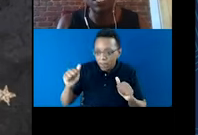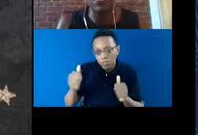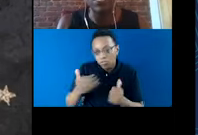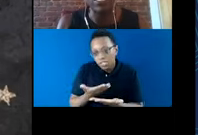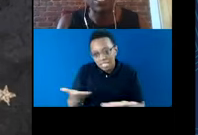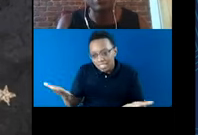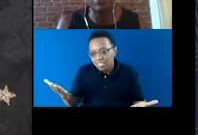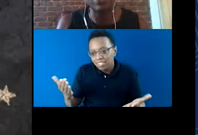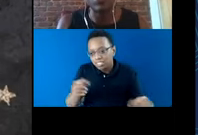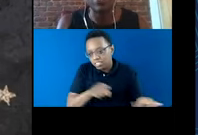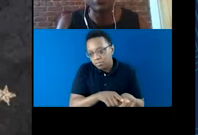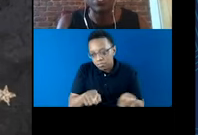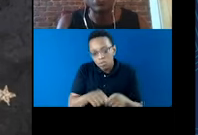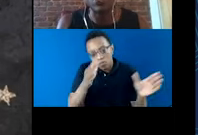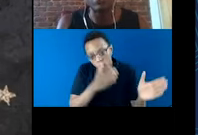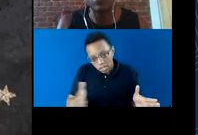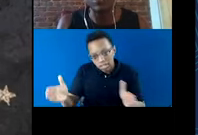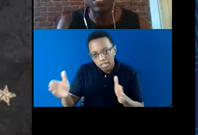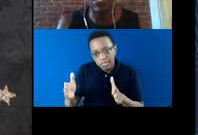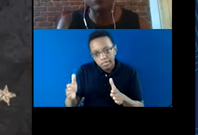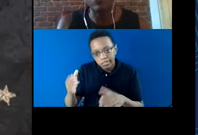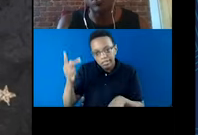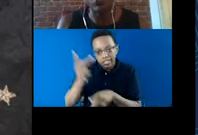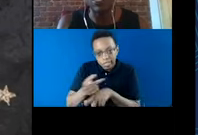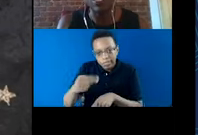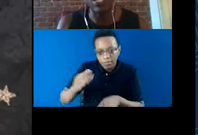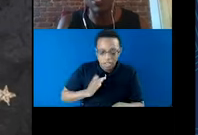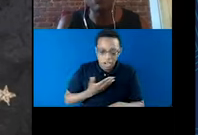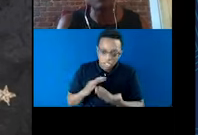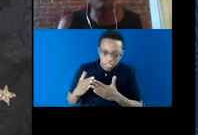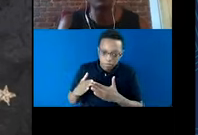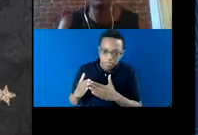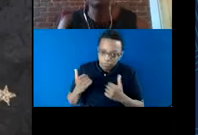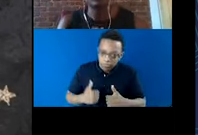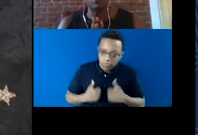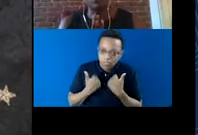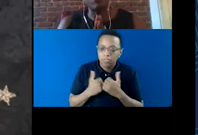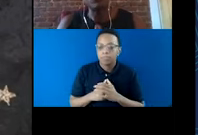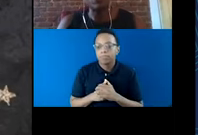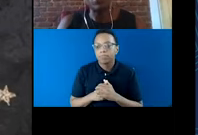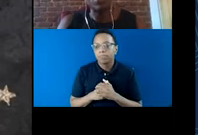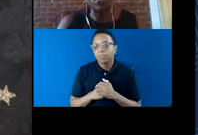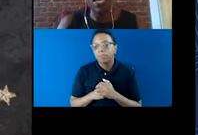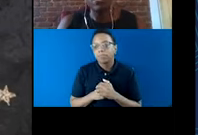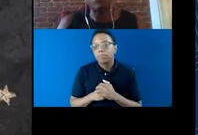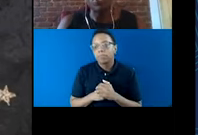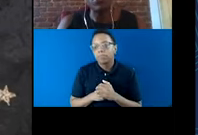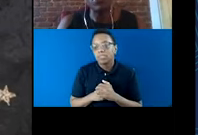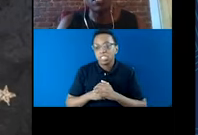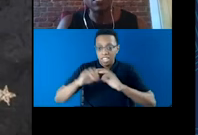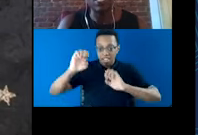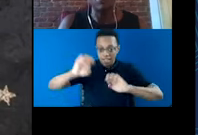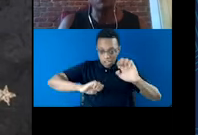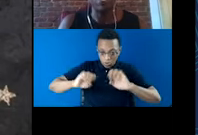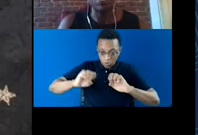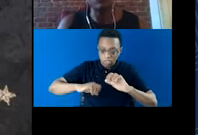who have organized to keep them and our community alive. So there will be evaluations as the part